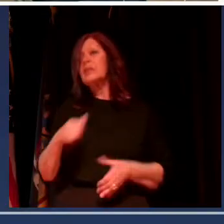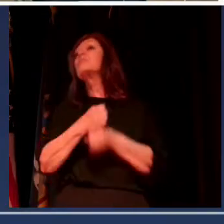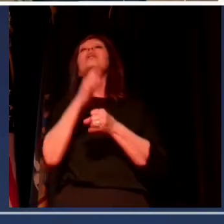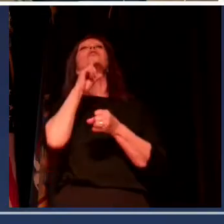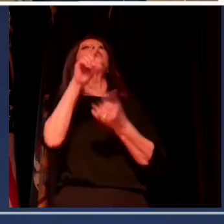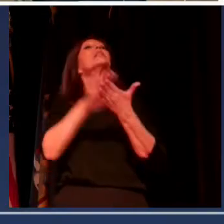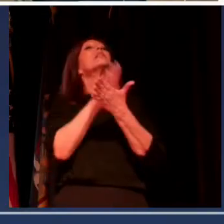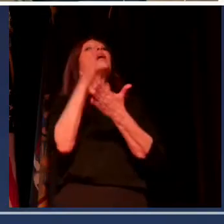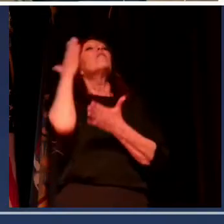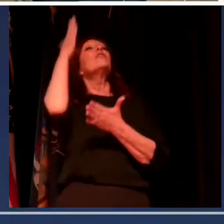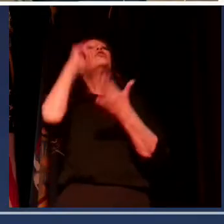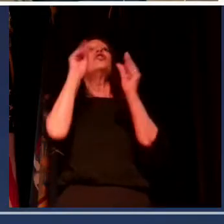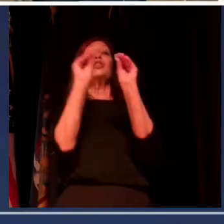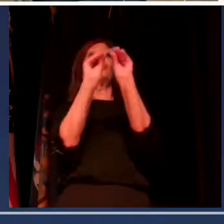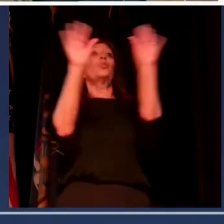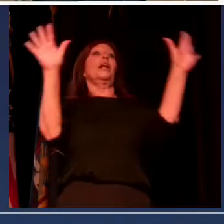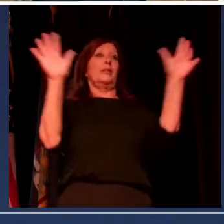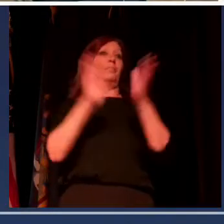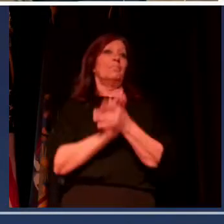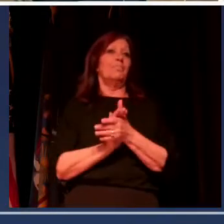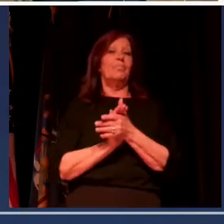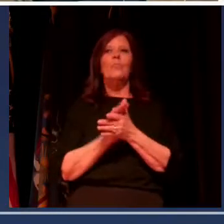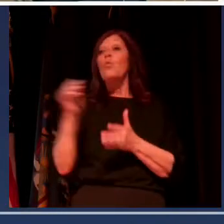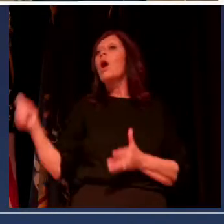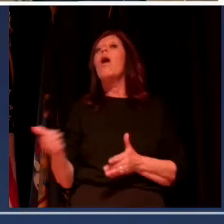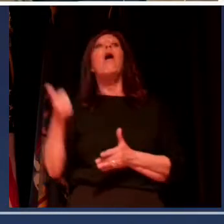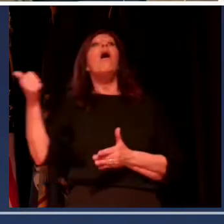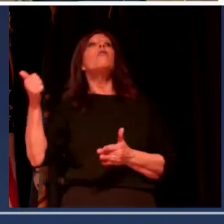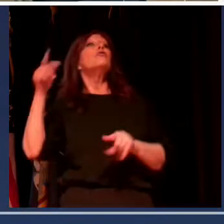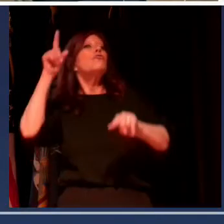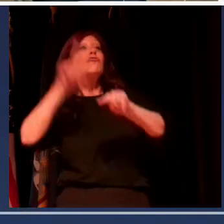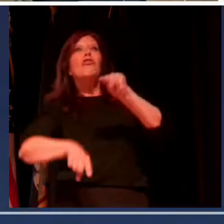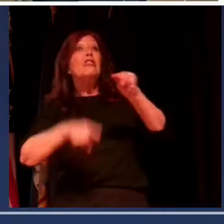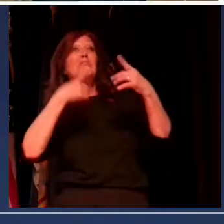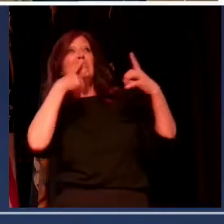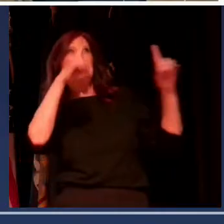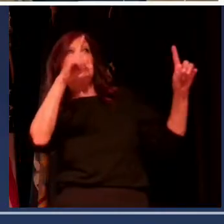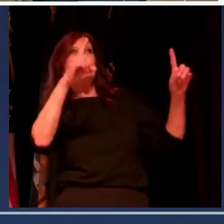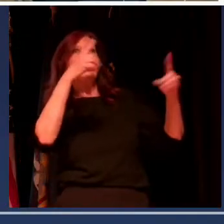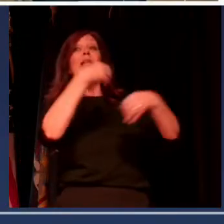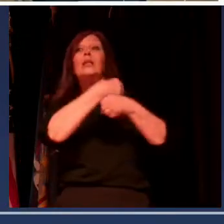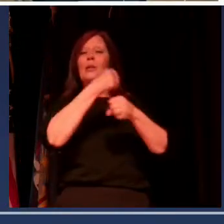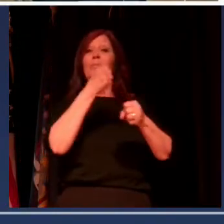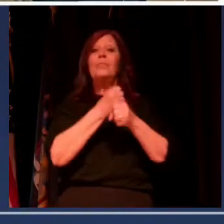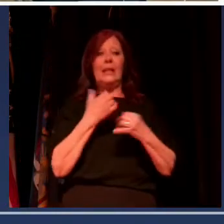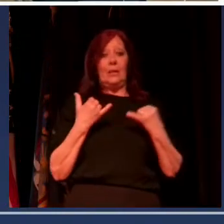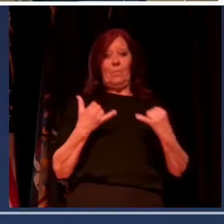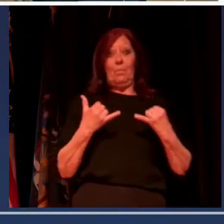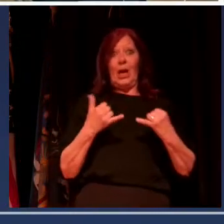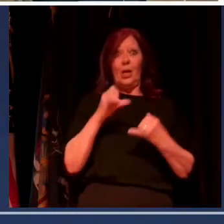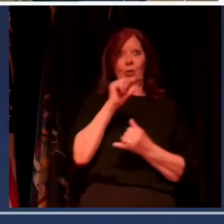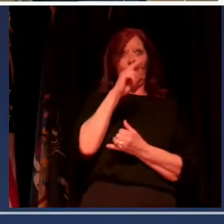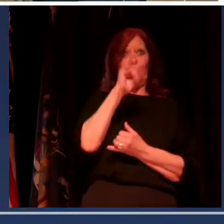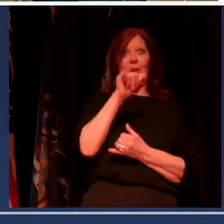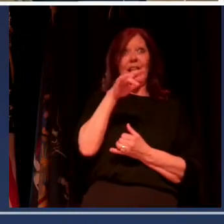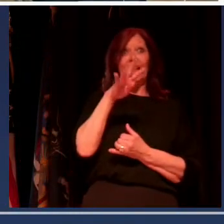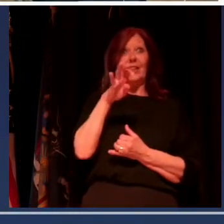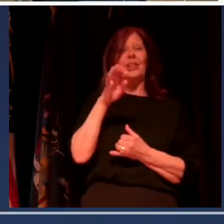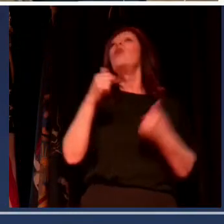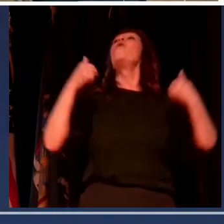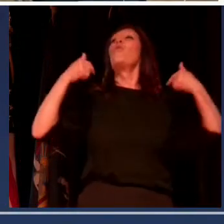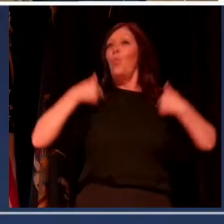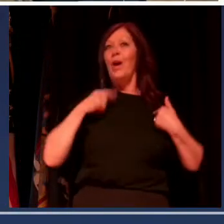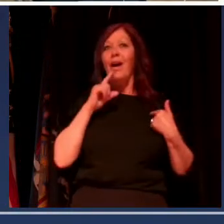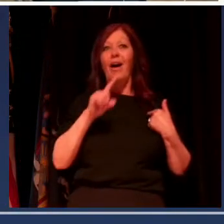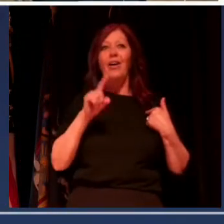future is bright. What others could not do, create a modern SUNY Erie, we are, and the community